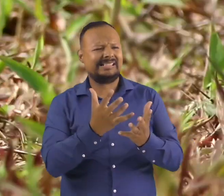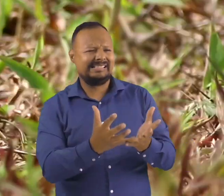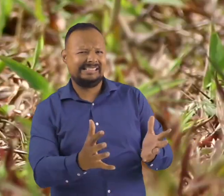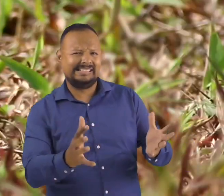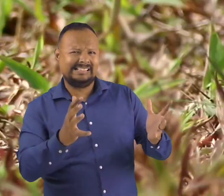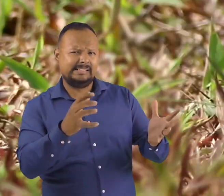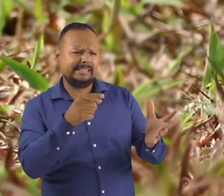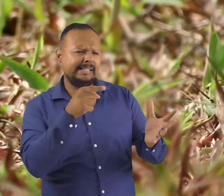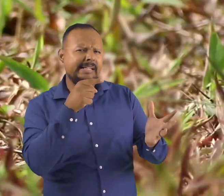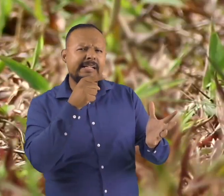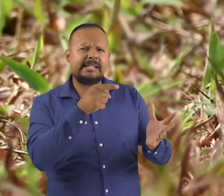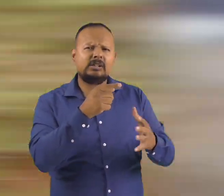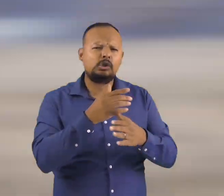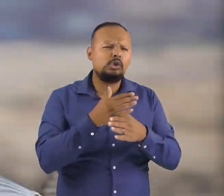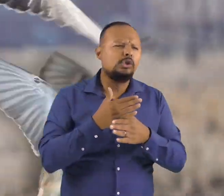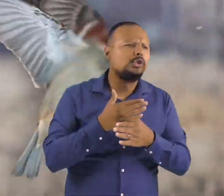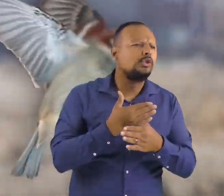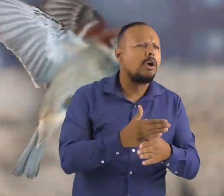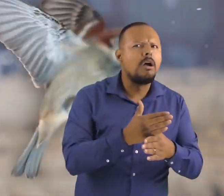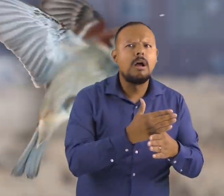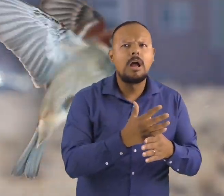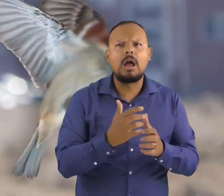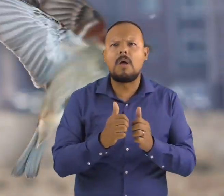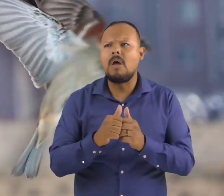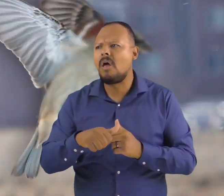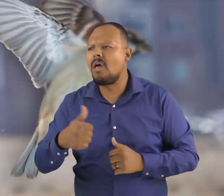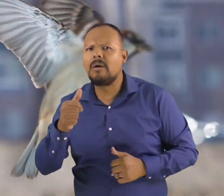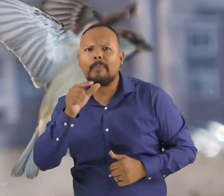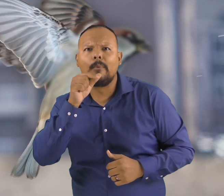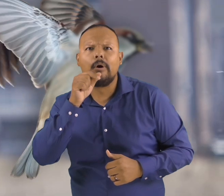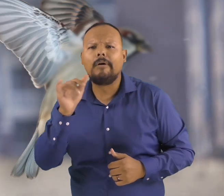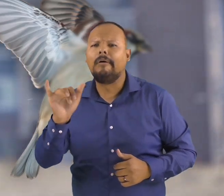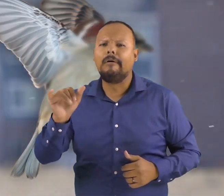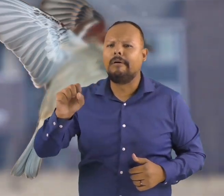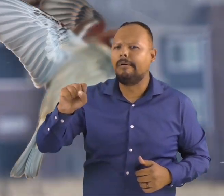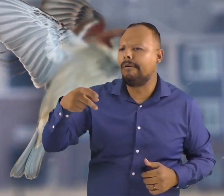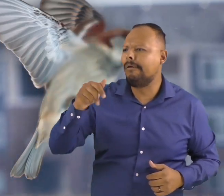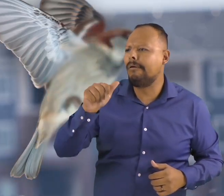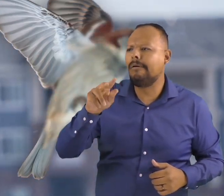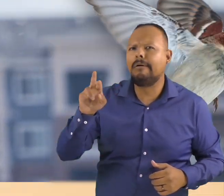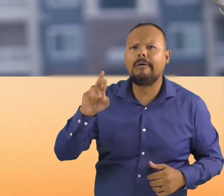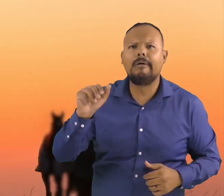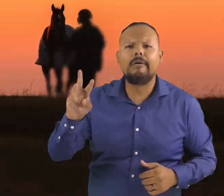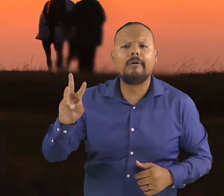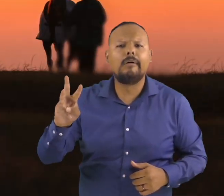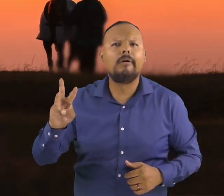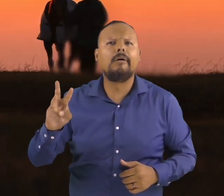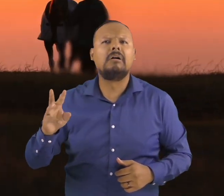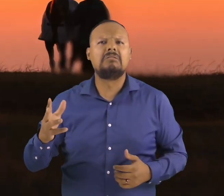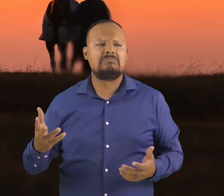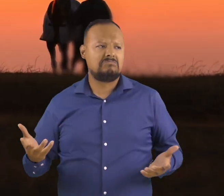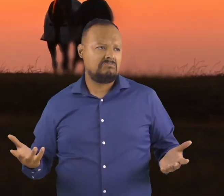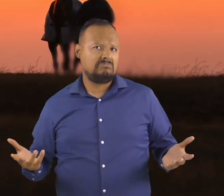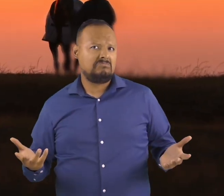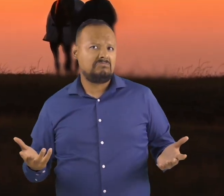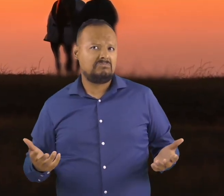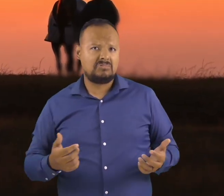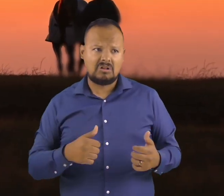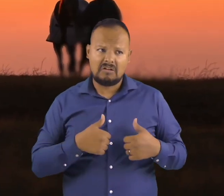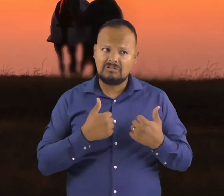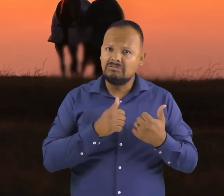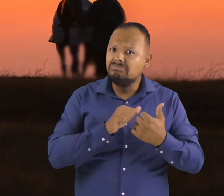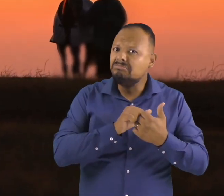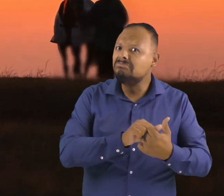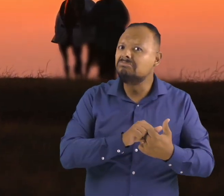like house sparrows. In fact, these sparrows live alongside the hawks. The biggest threats to